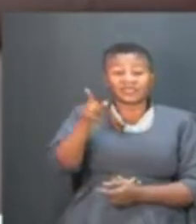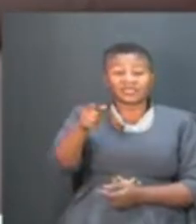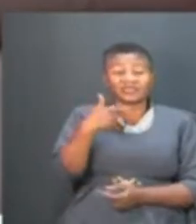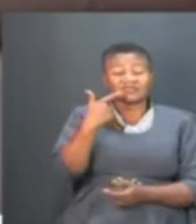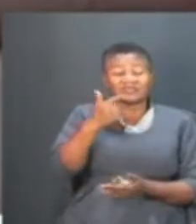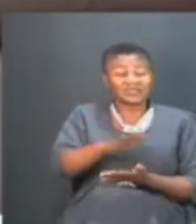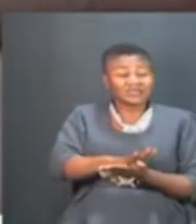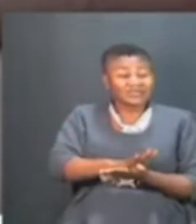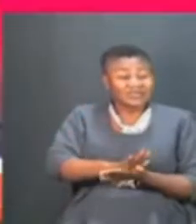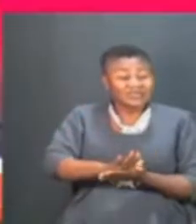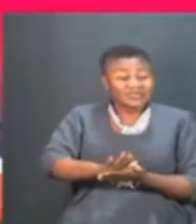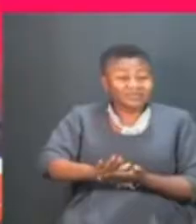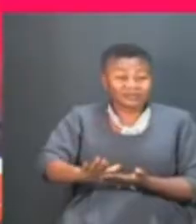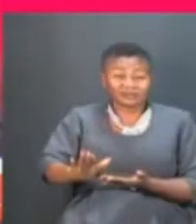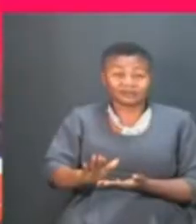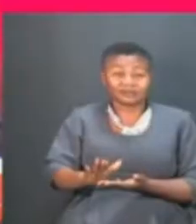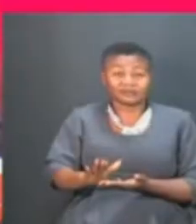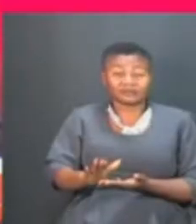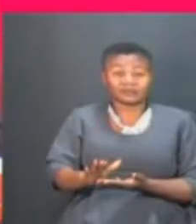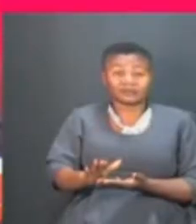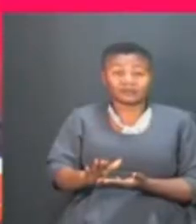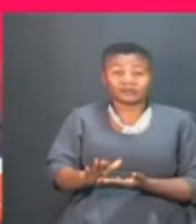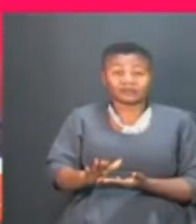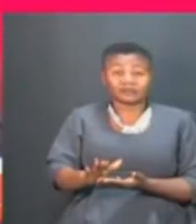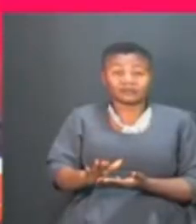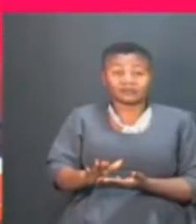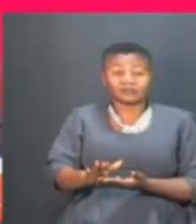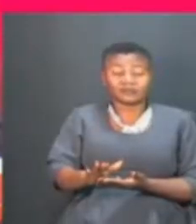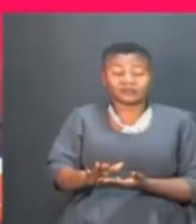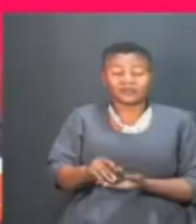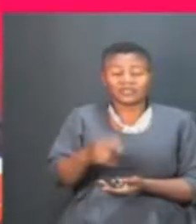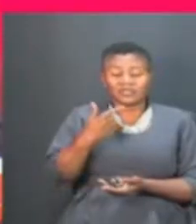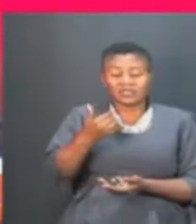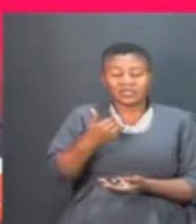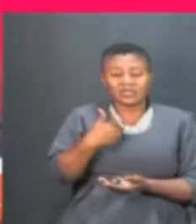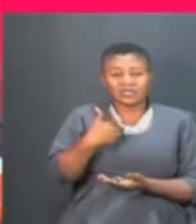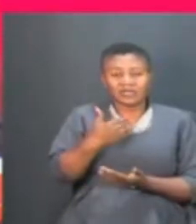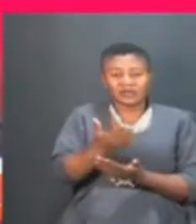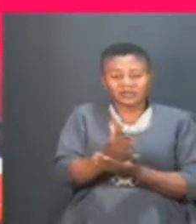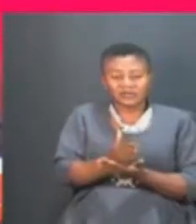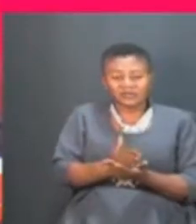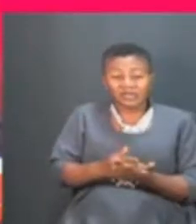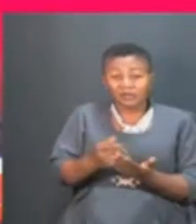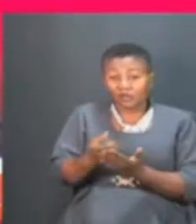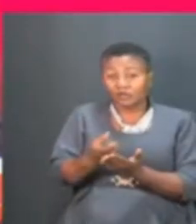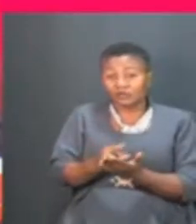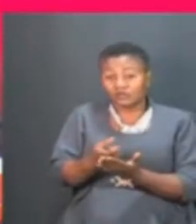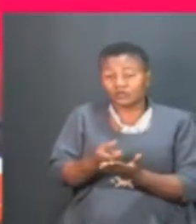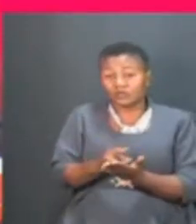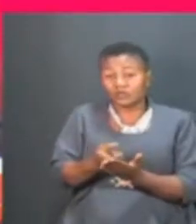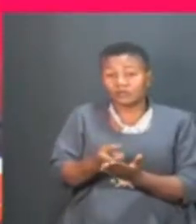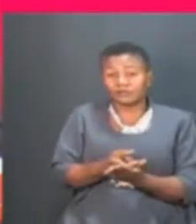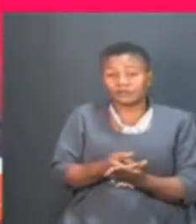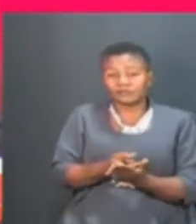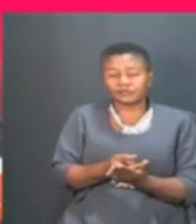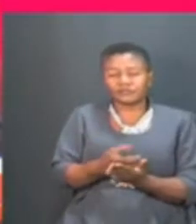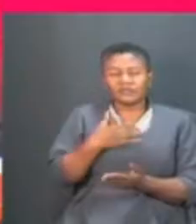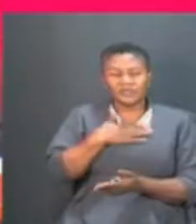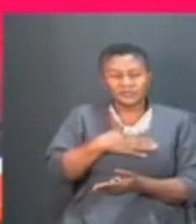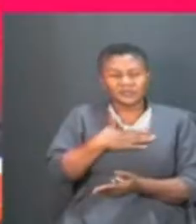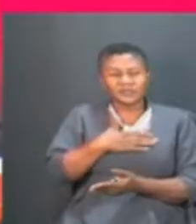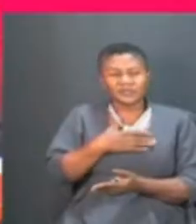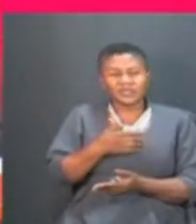clearly. Yes, he said that consultation, but there must we are be not some aware. consultations. And honorable members, let's bear in